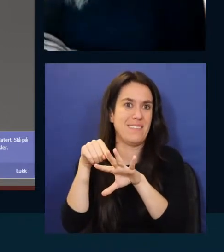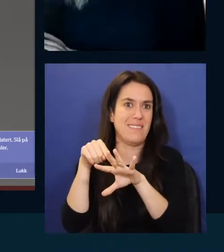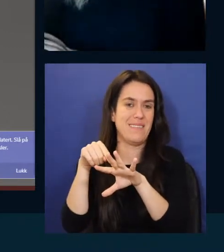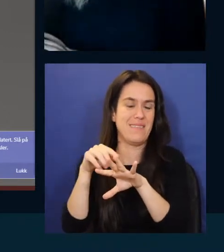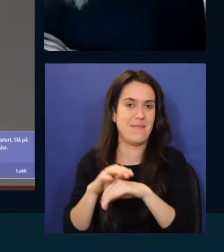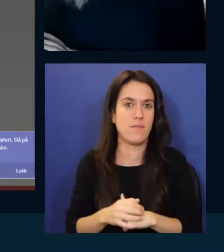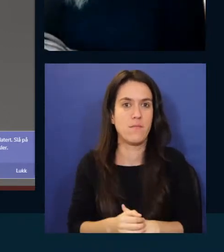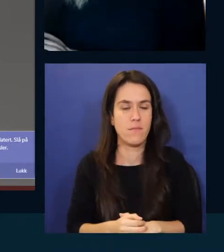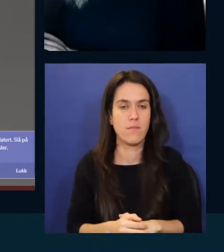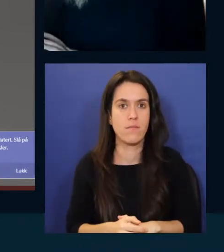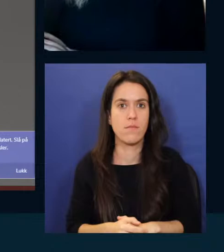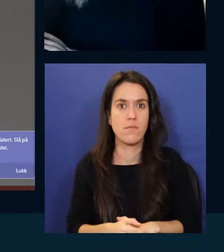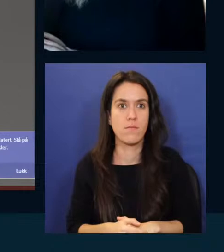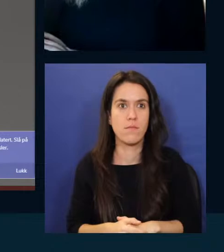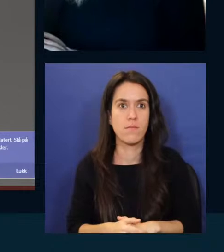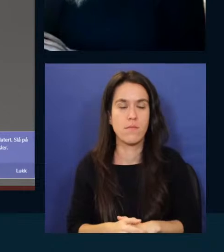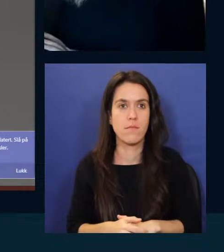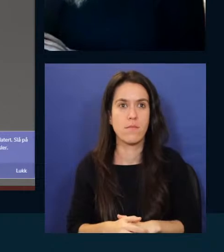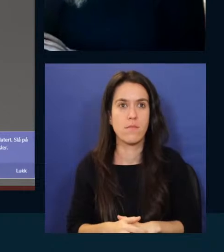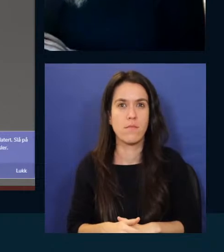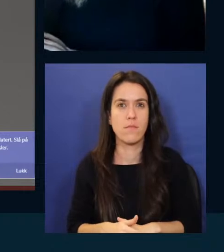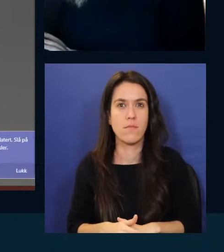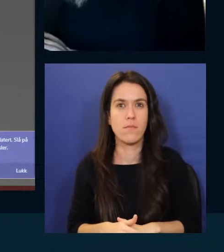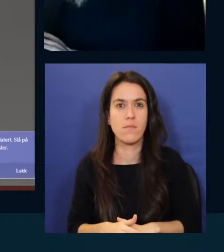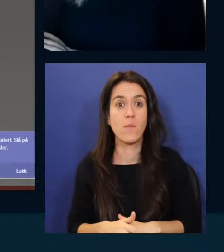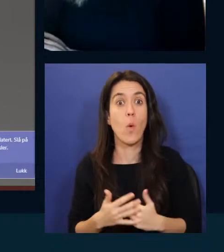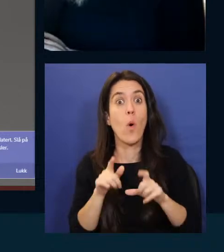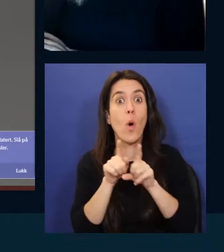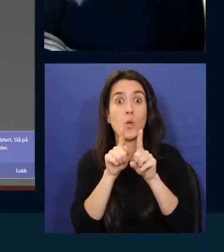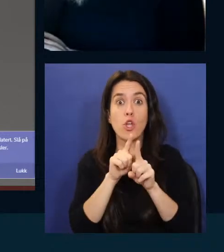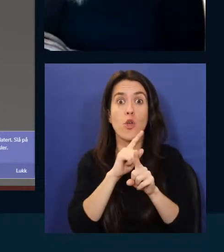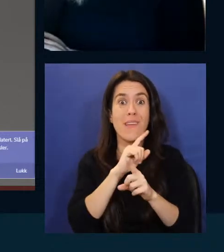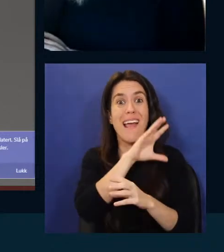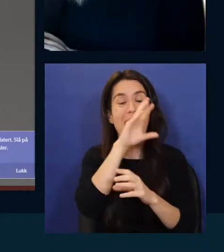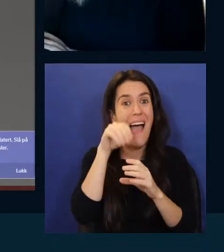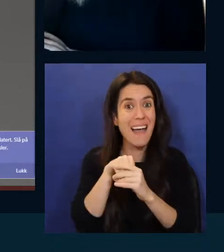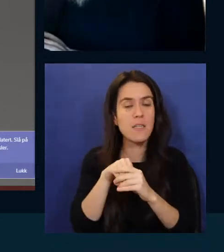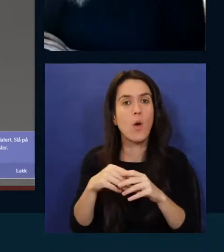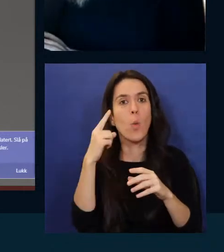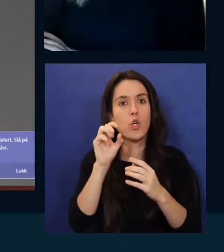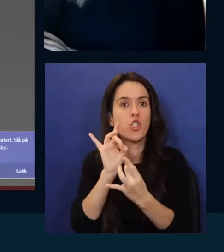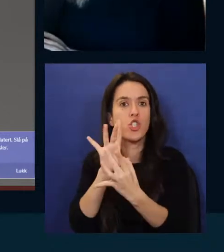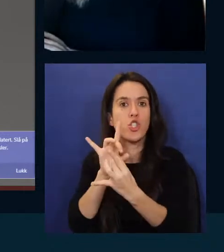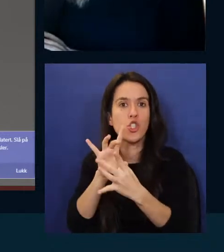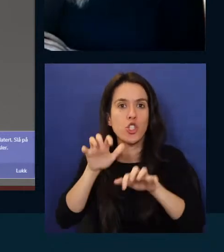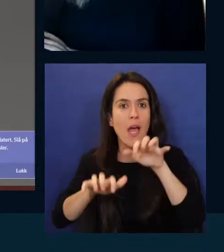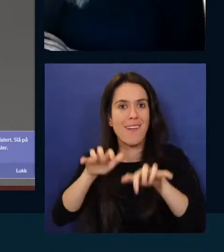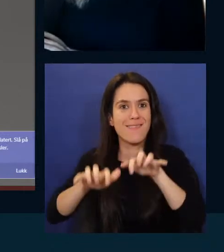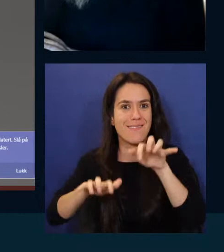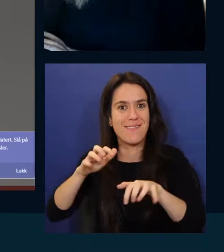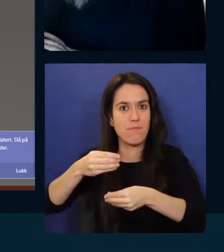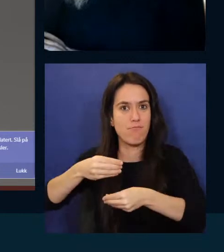the option to add to a chat, and that's the new experience.